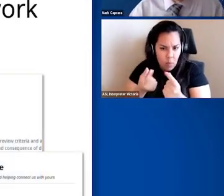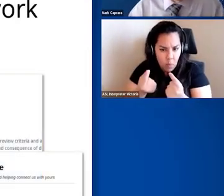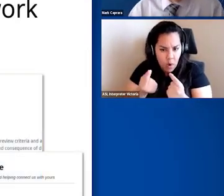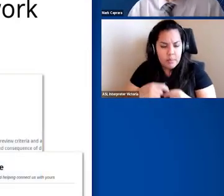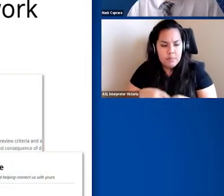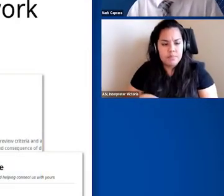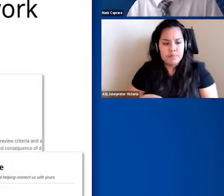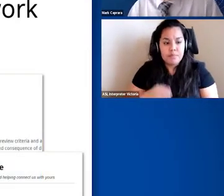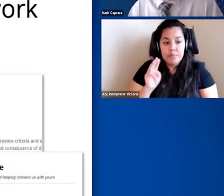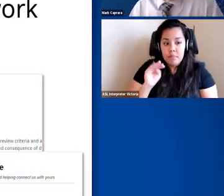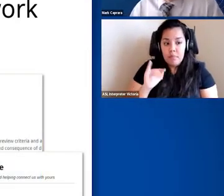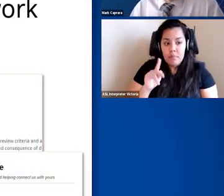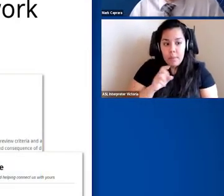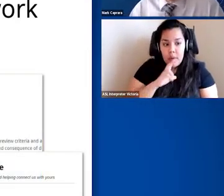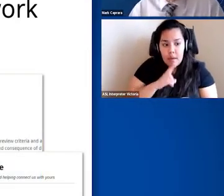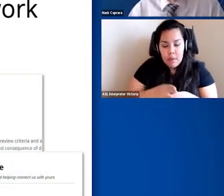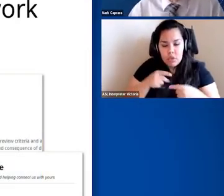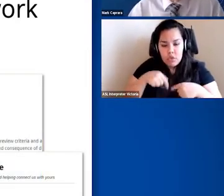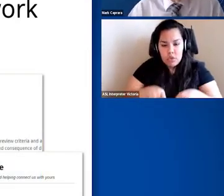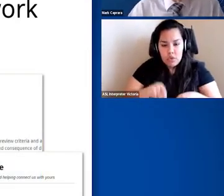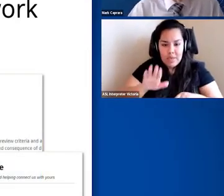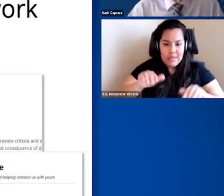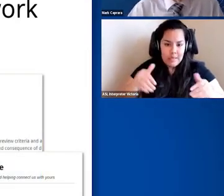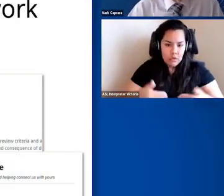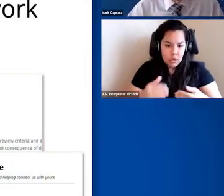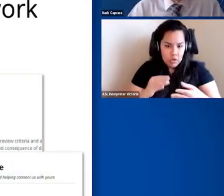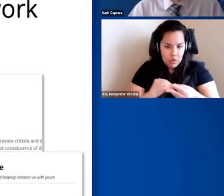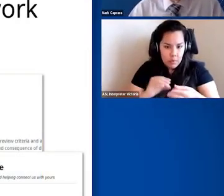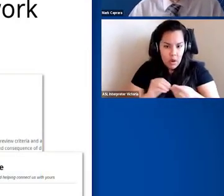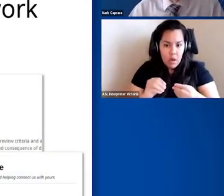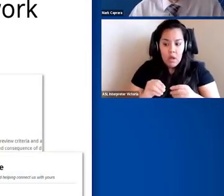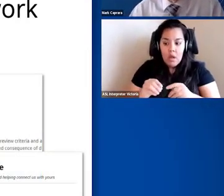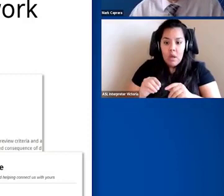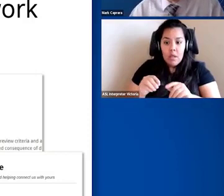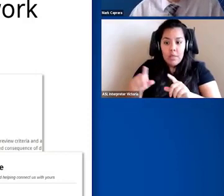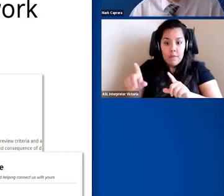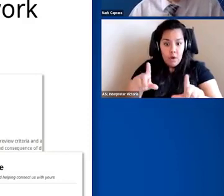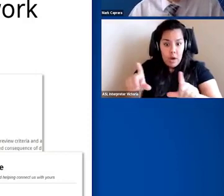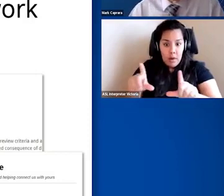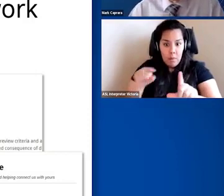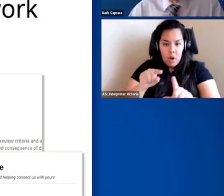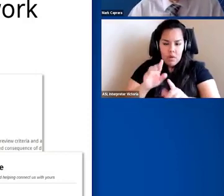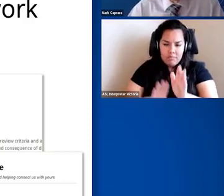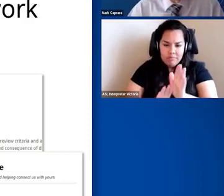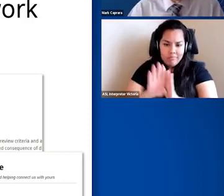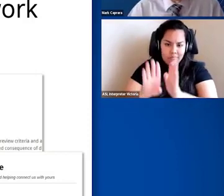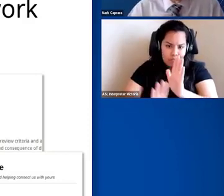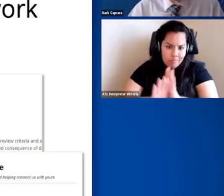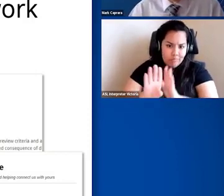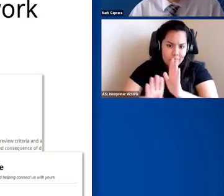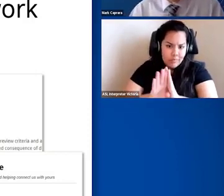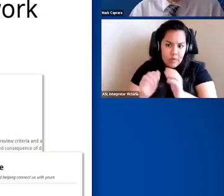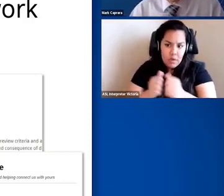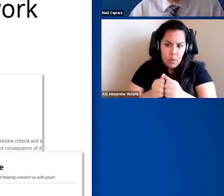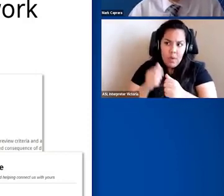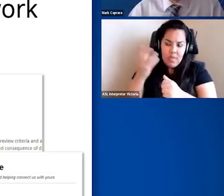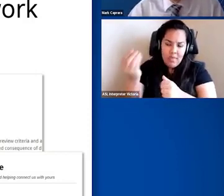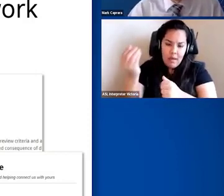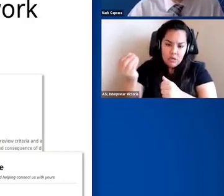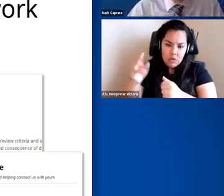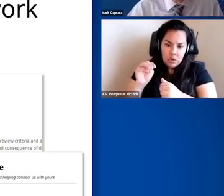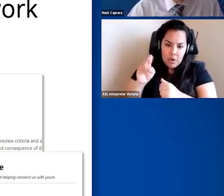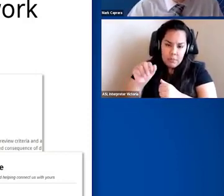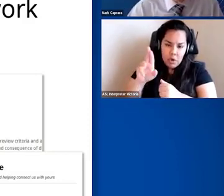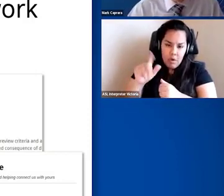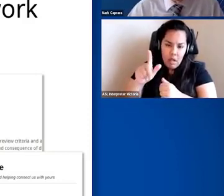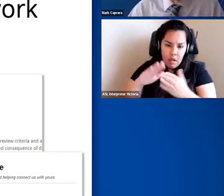So as Mike pointed out in his introductory remarks, the framework has been developed with significant input from the extramural community. So